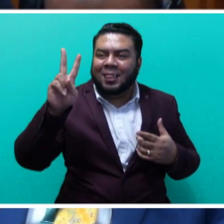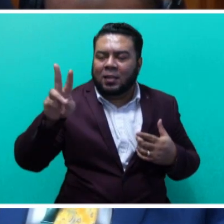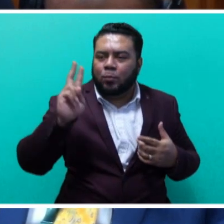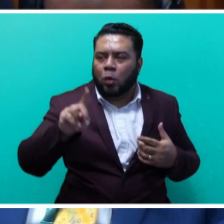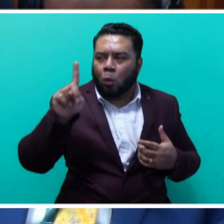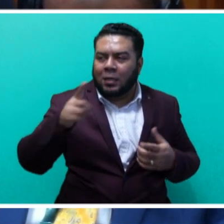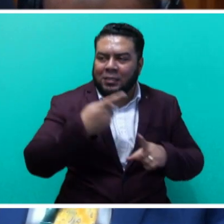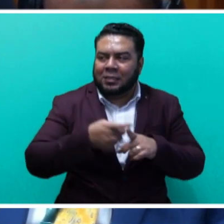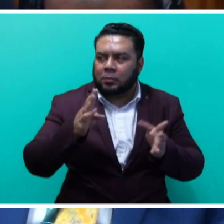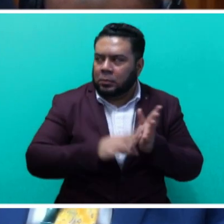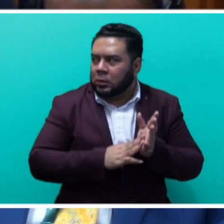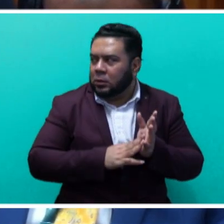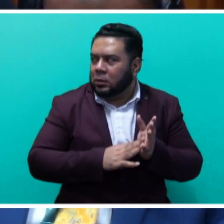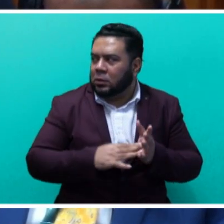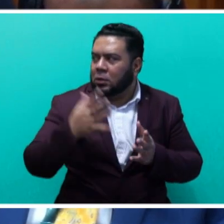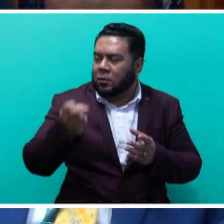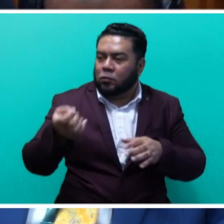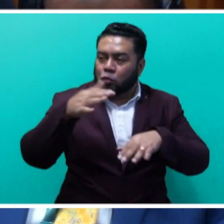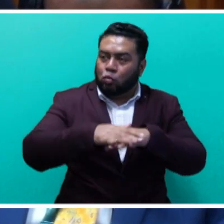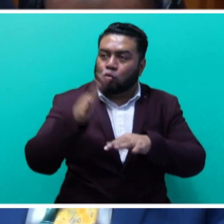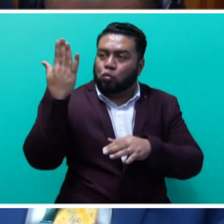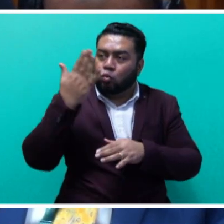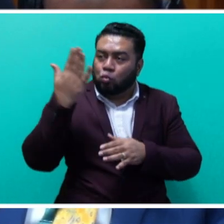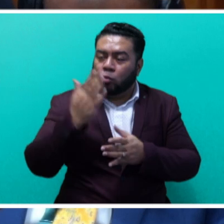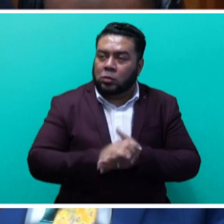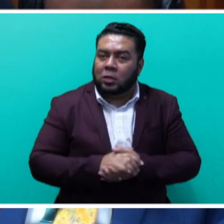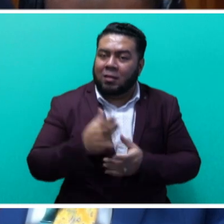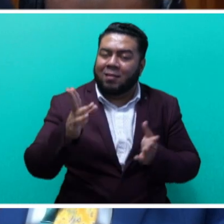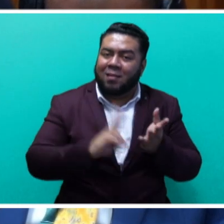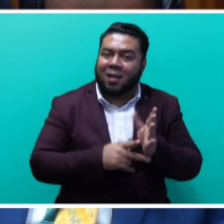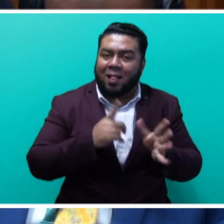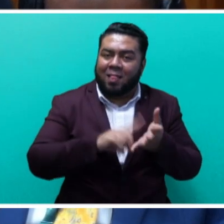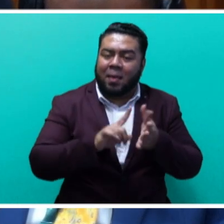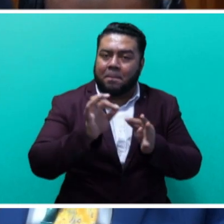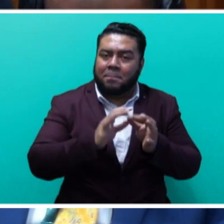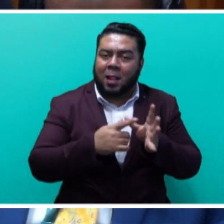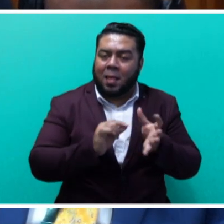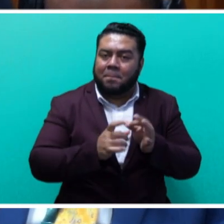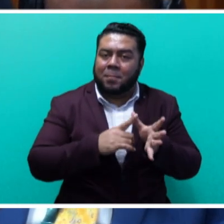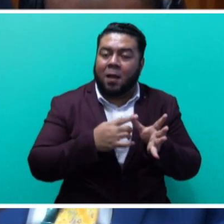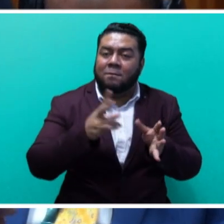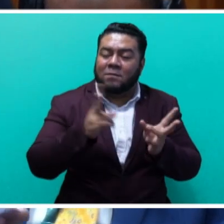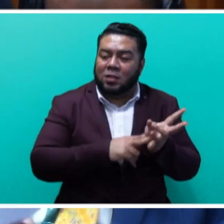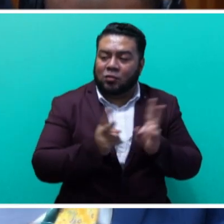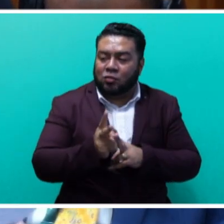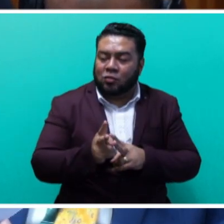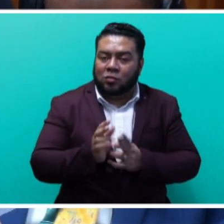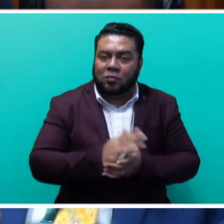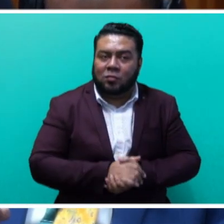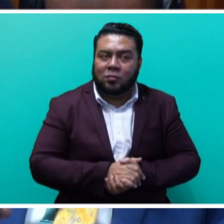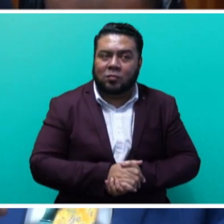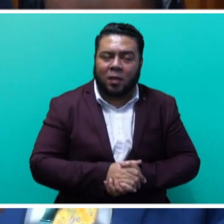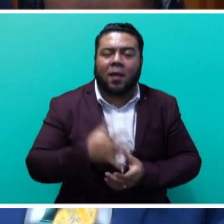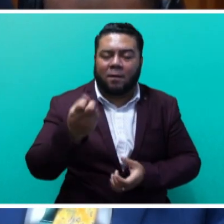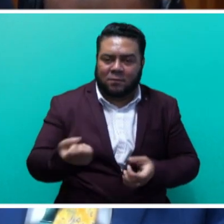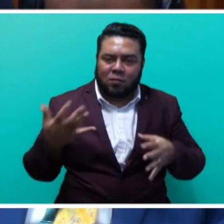kilometers. The Raunitongo School, Naviango, the Lemba villages and KS government station sections have also